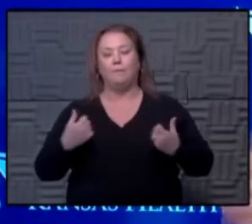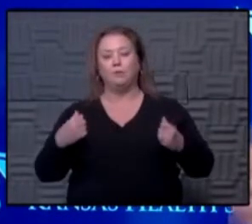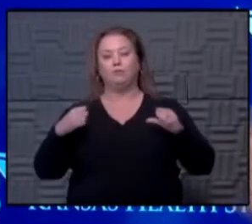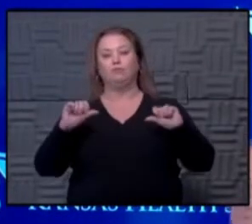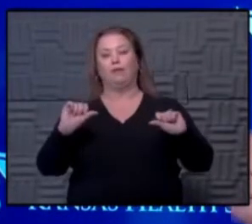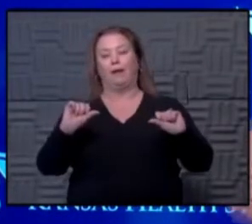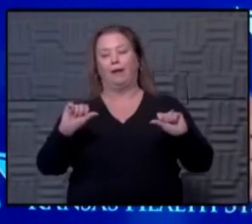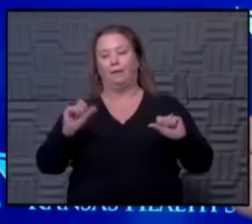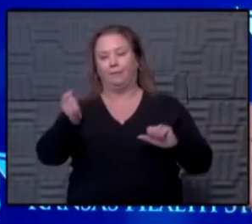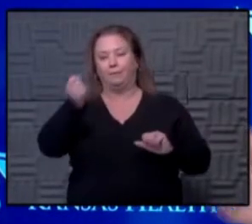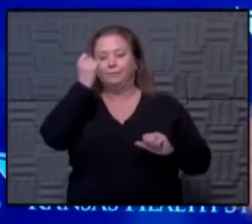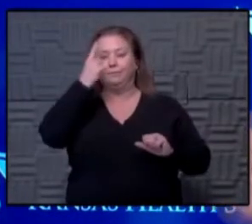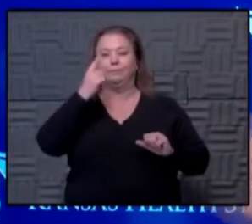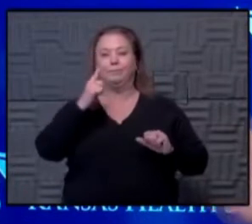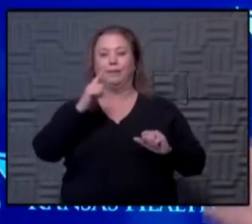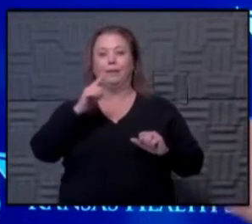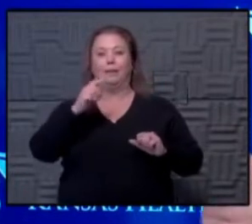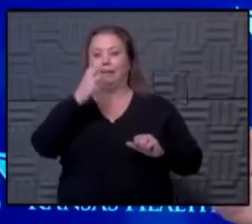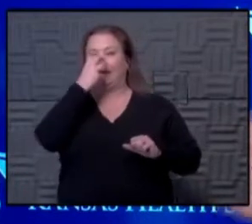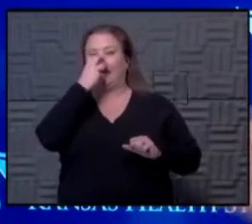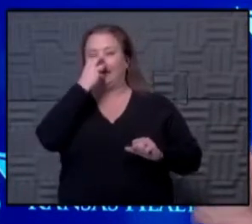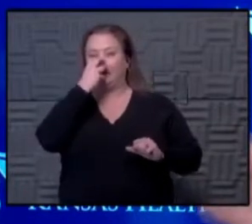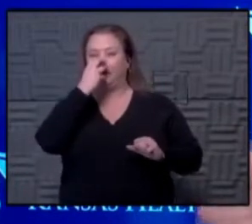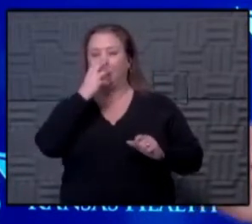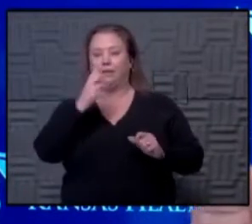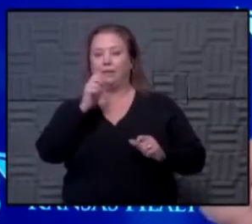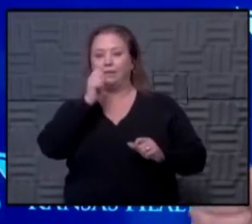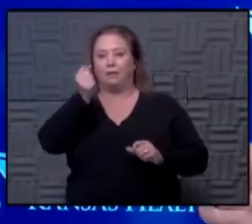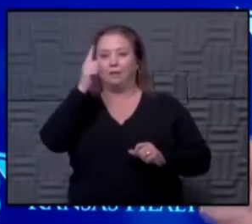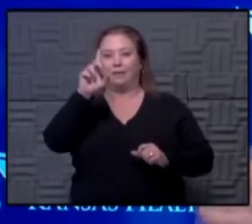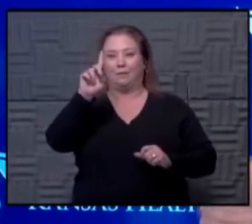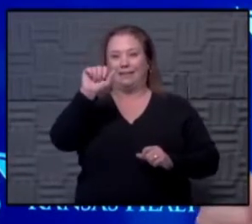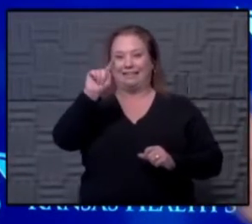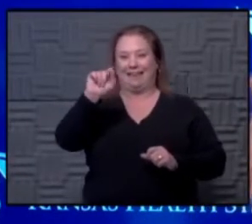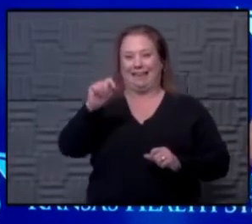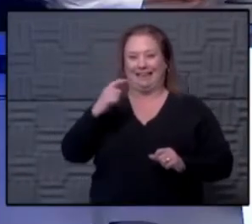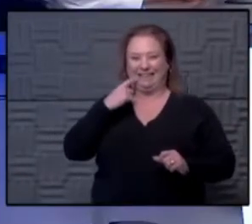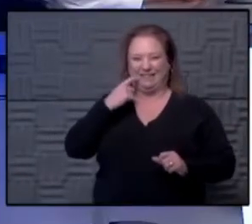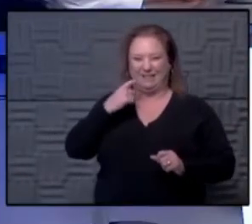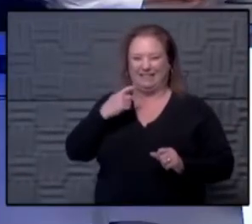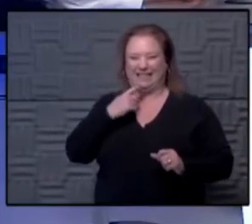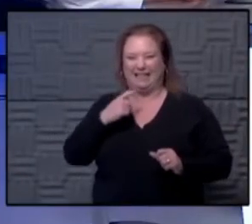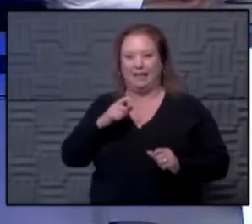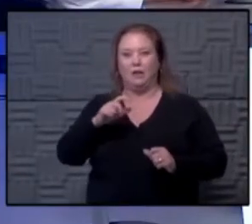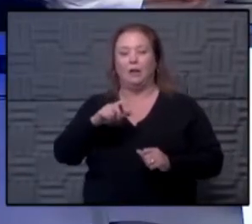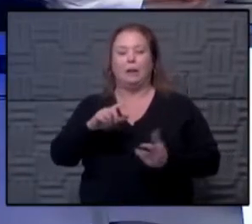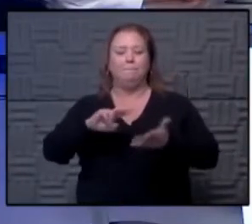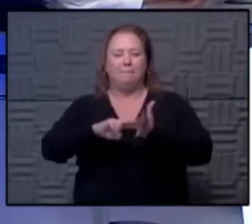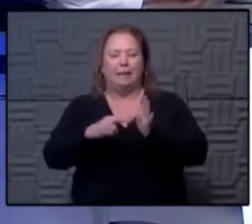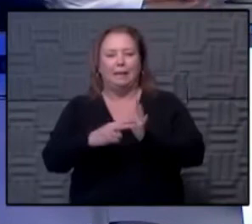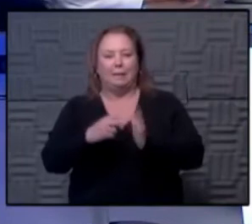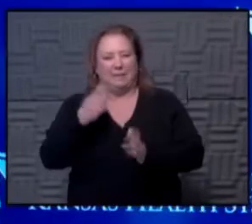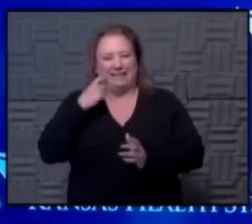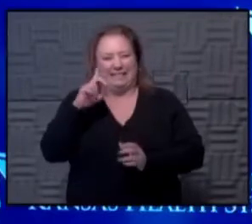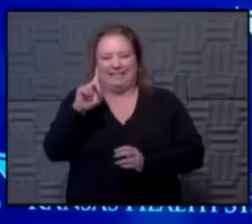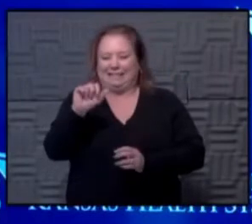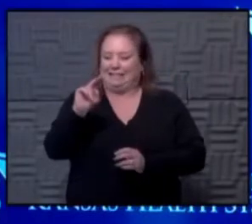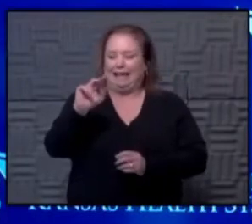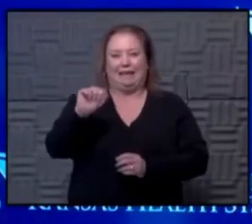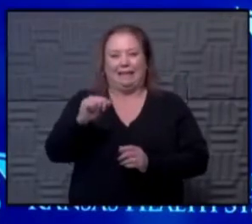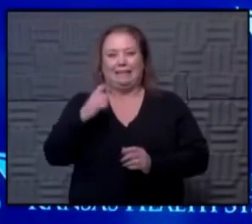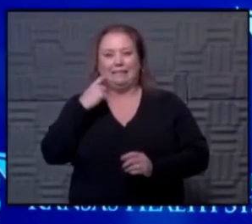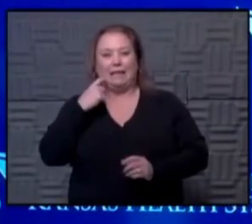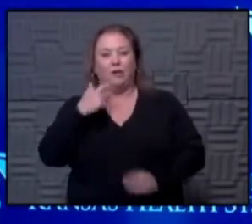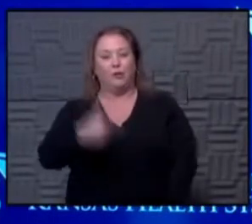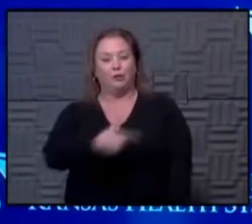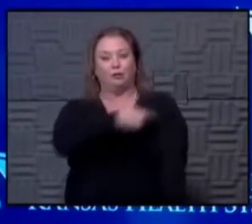to translate. Even the anesthesiologist in the room needs to translate what Dana just said. Basically, you get a vaccine, right? The shot is given to you in